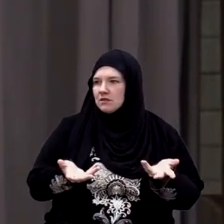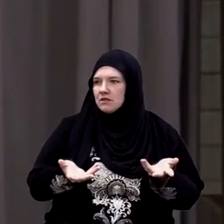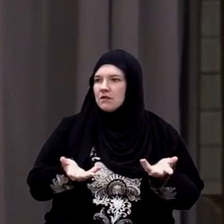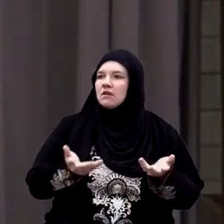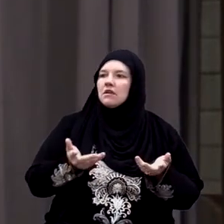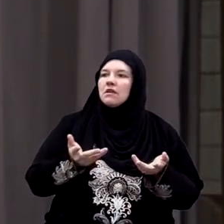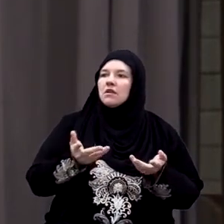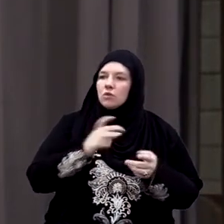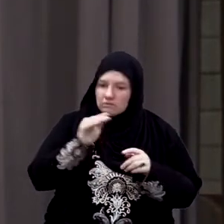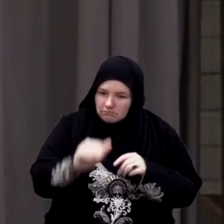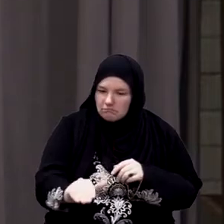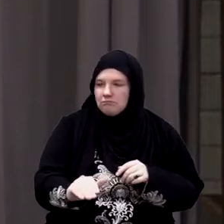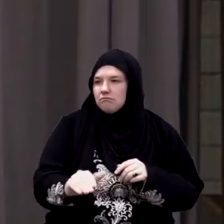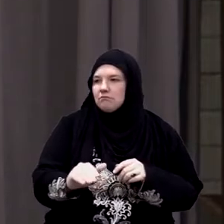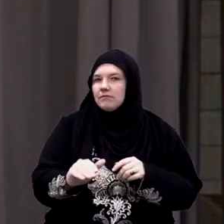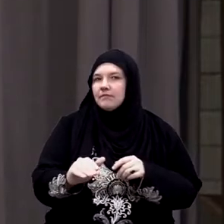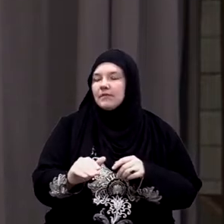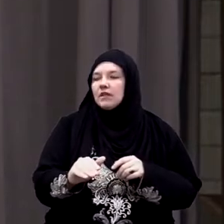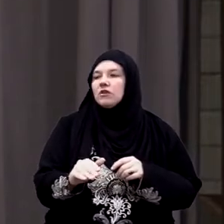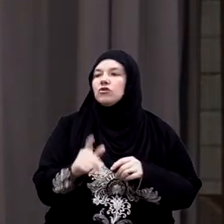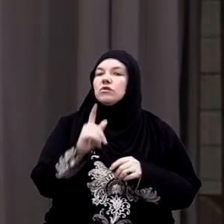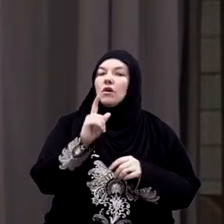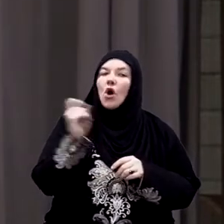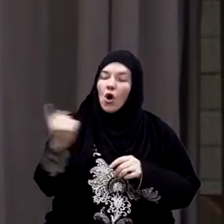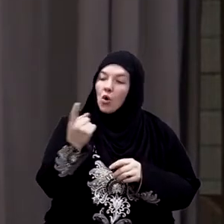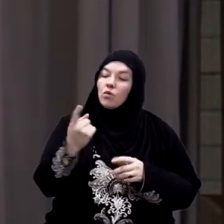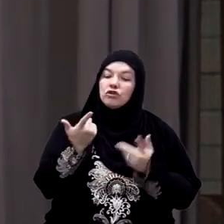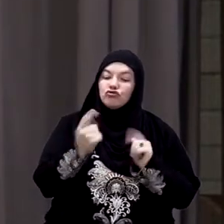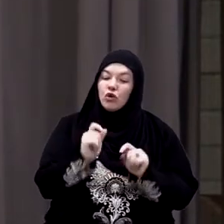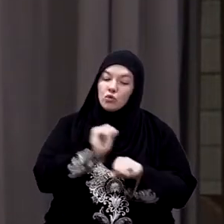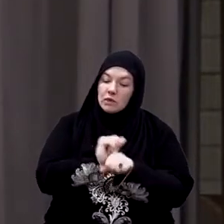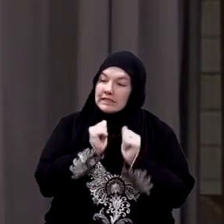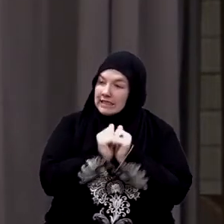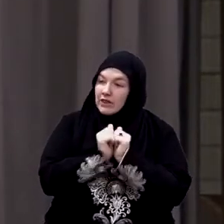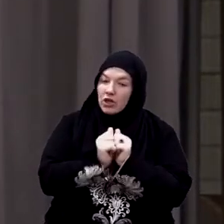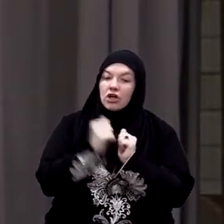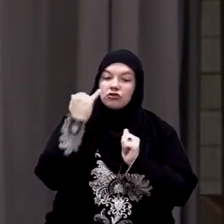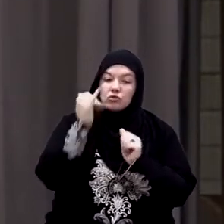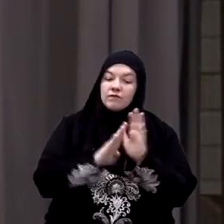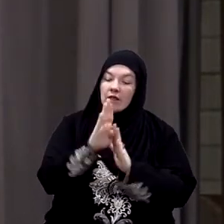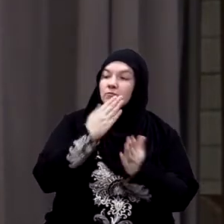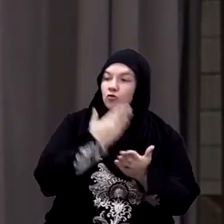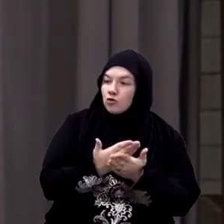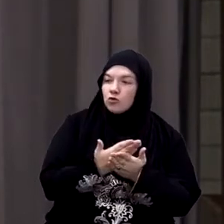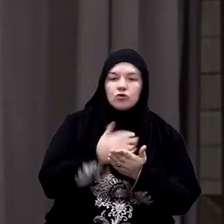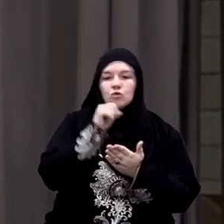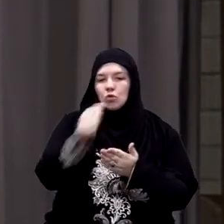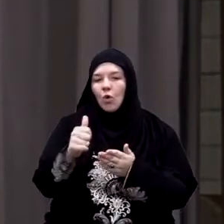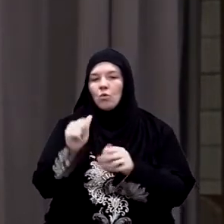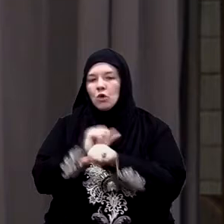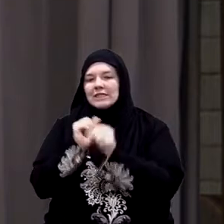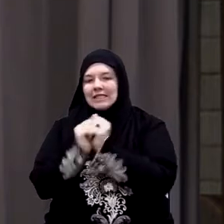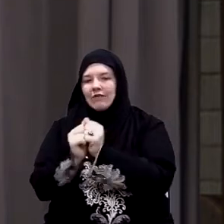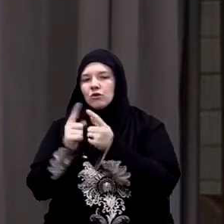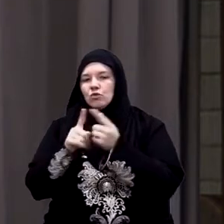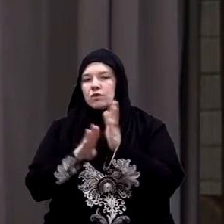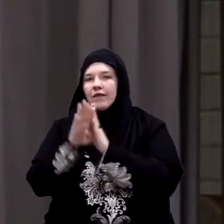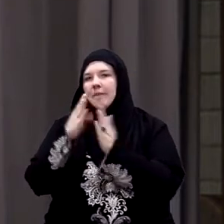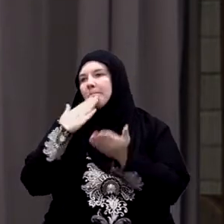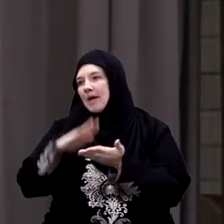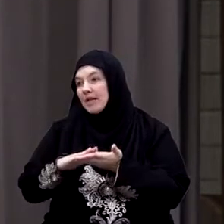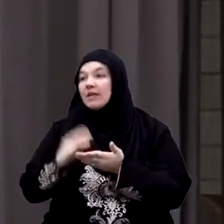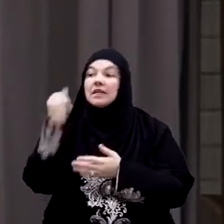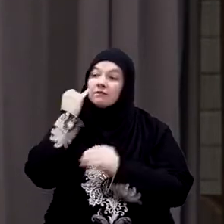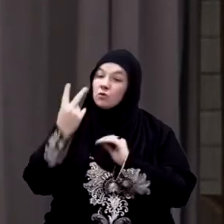and do not cooperate on matters of sinfulness and wickedness. This is what the Quran is saying. So if